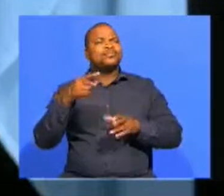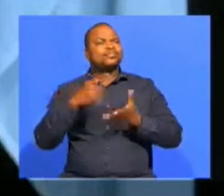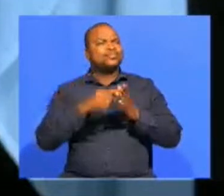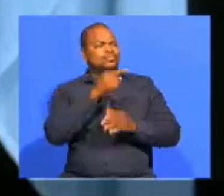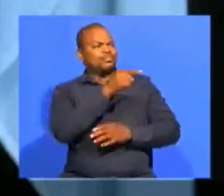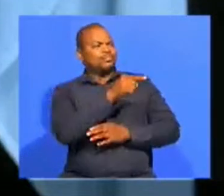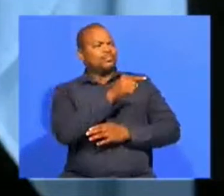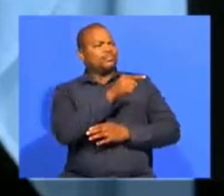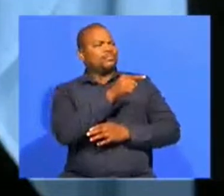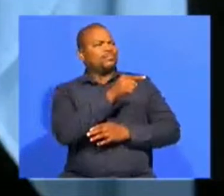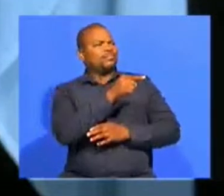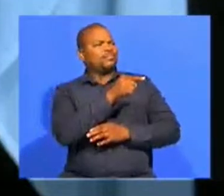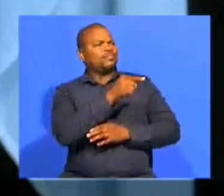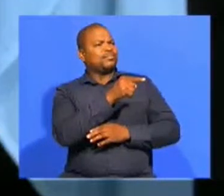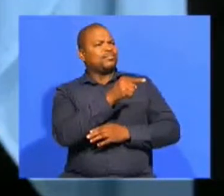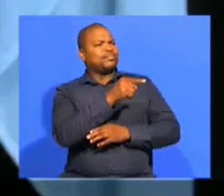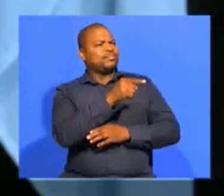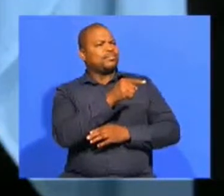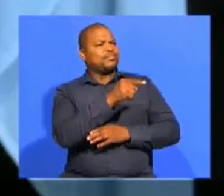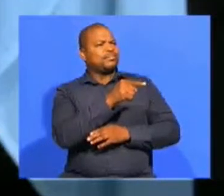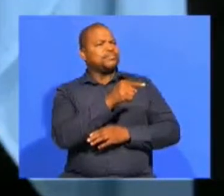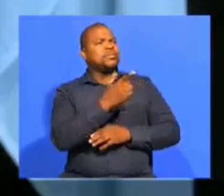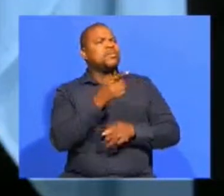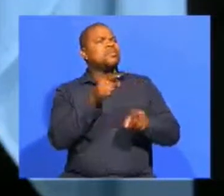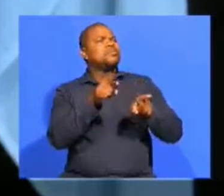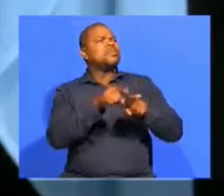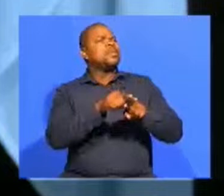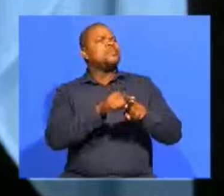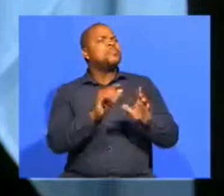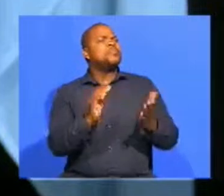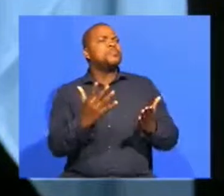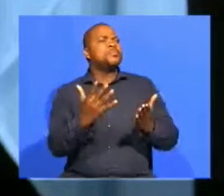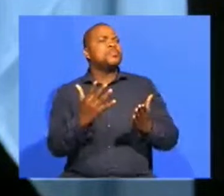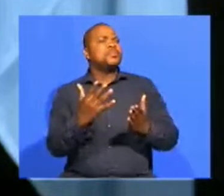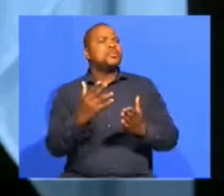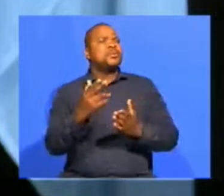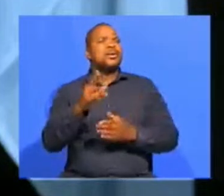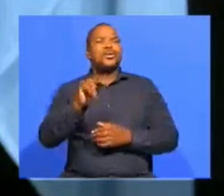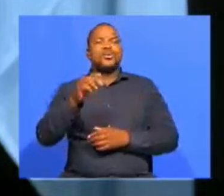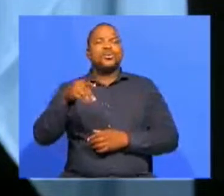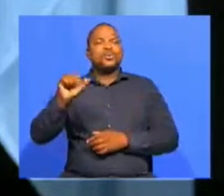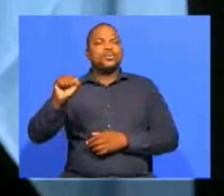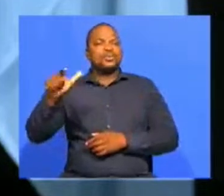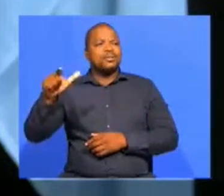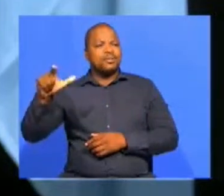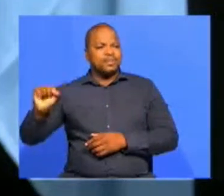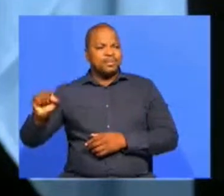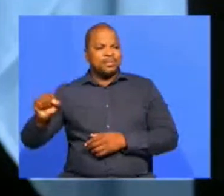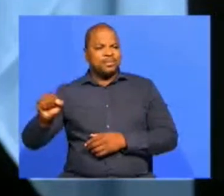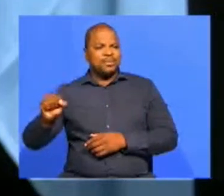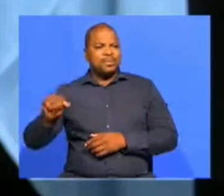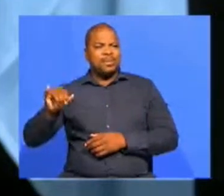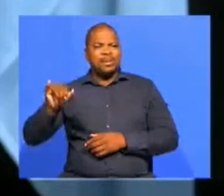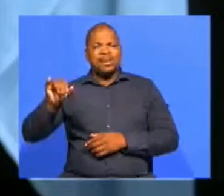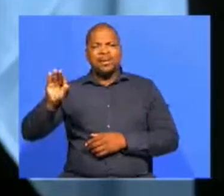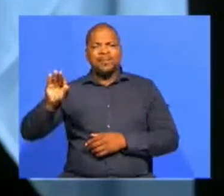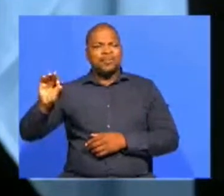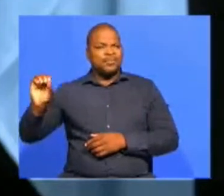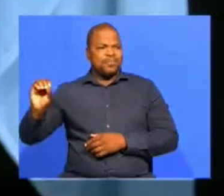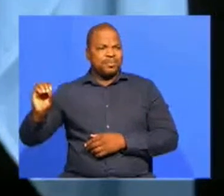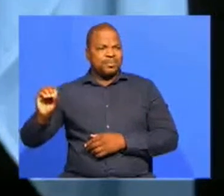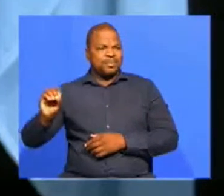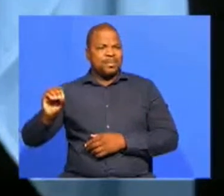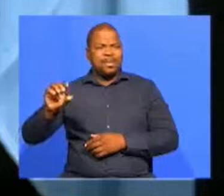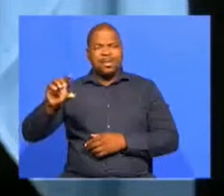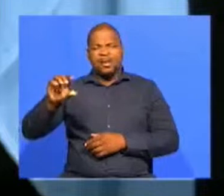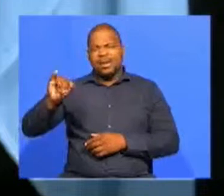like, right now I can say, Knowles, what's Knowles, who went to IMF for us, to the